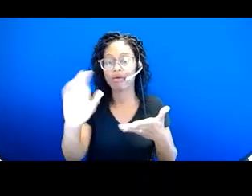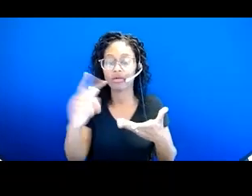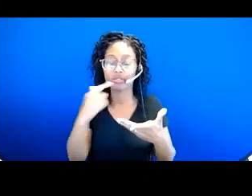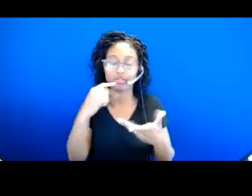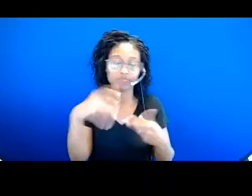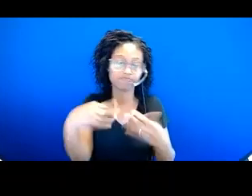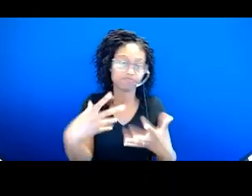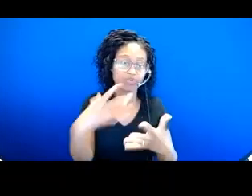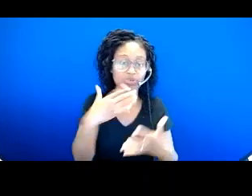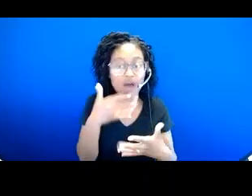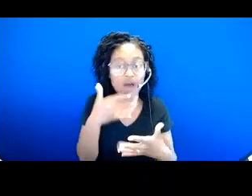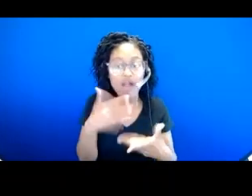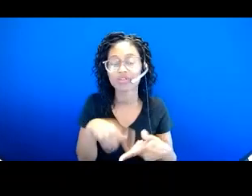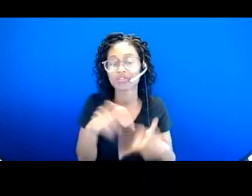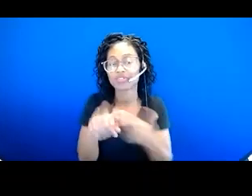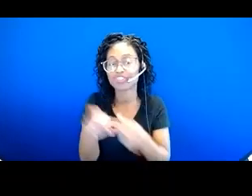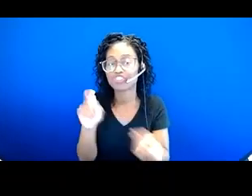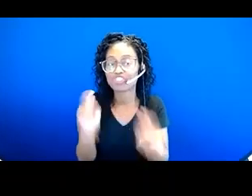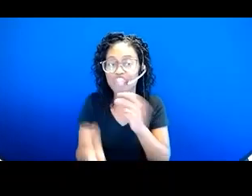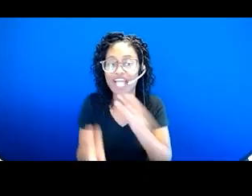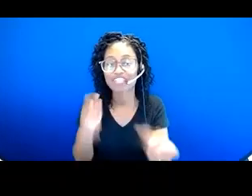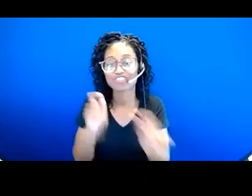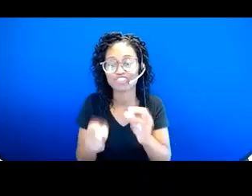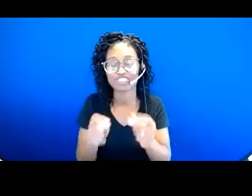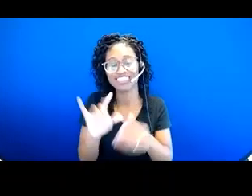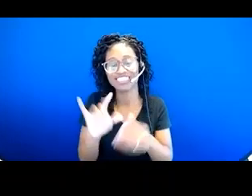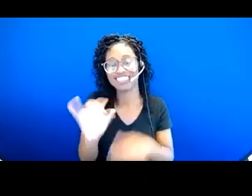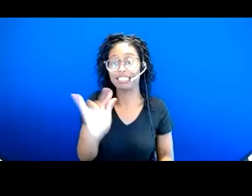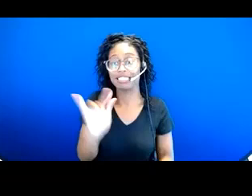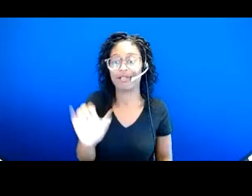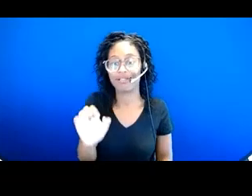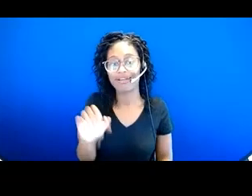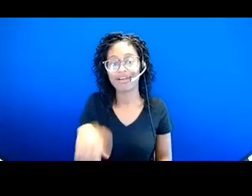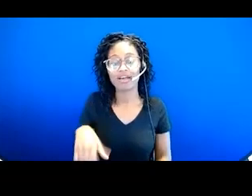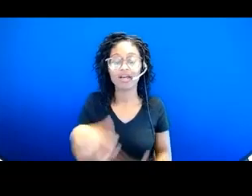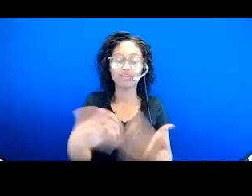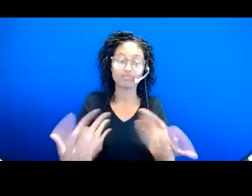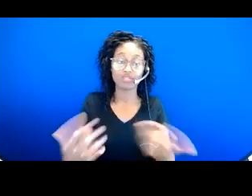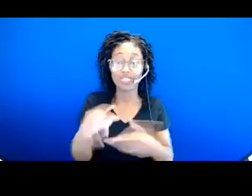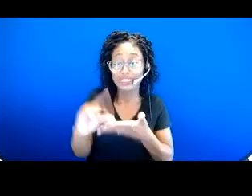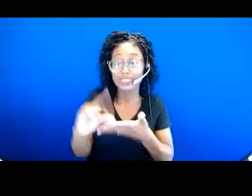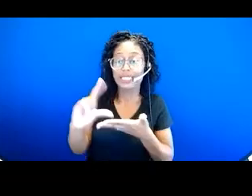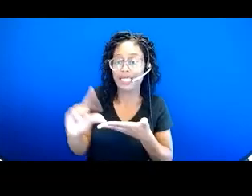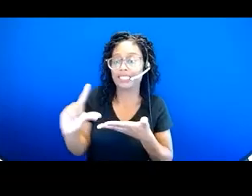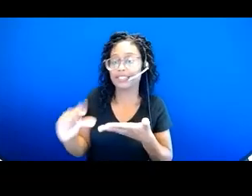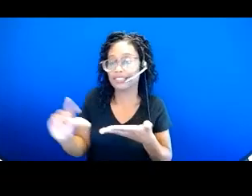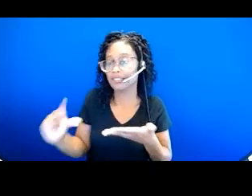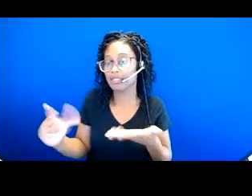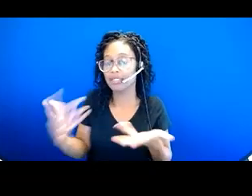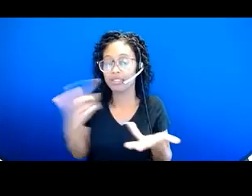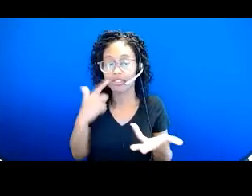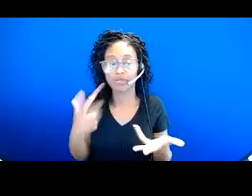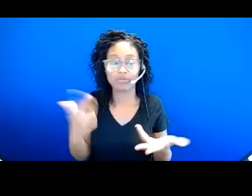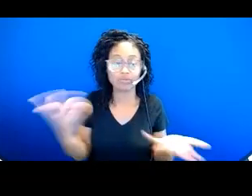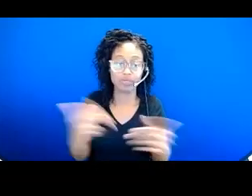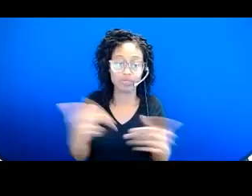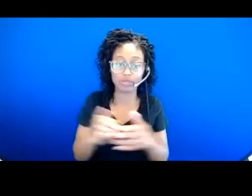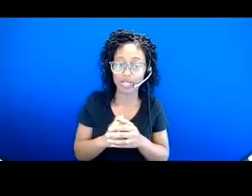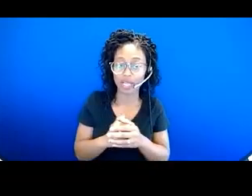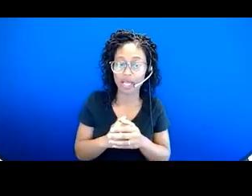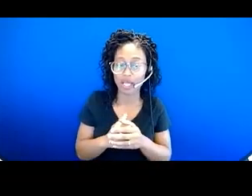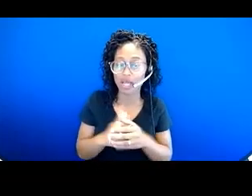You can change the fonts. You can also change the font size, although we have a lower limit on the font